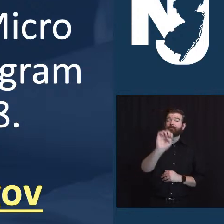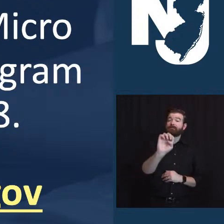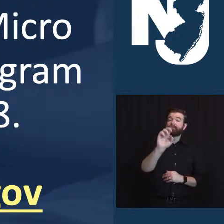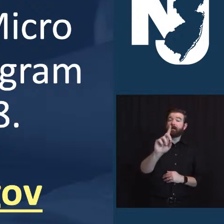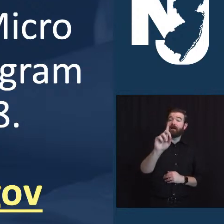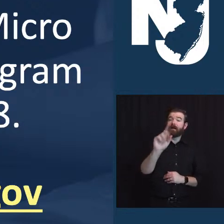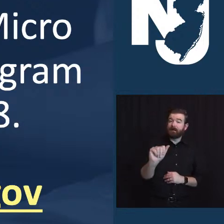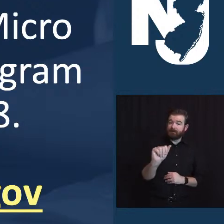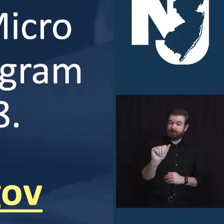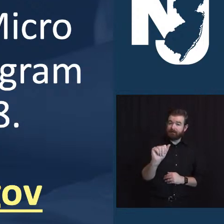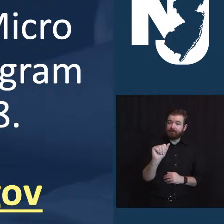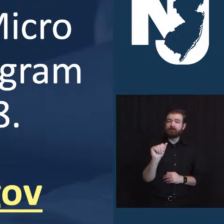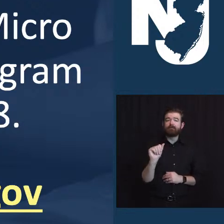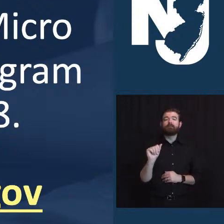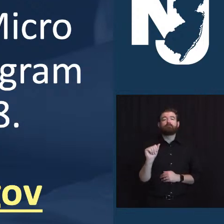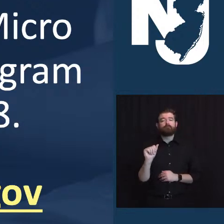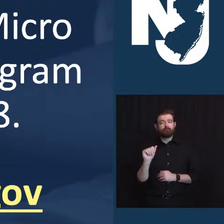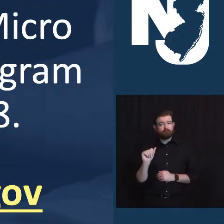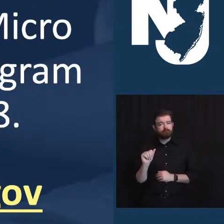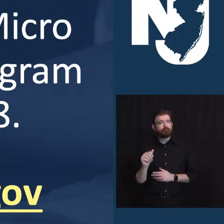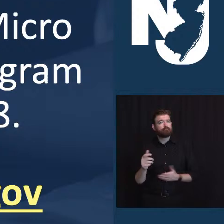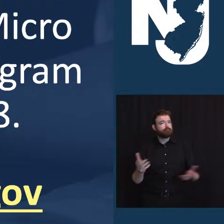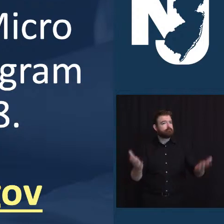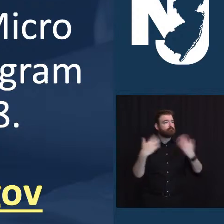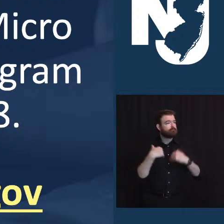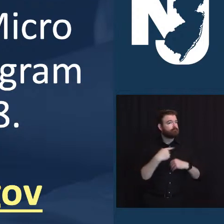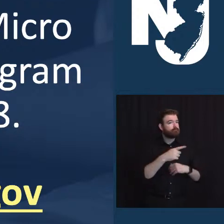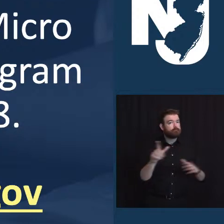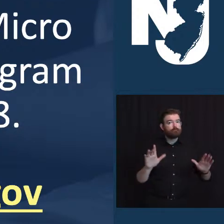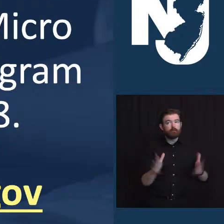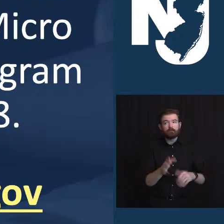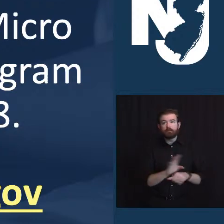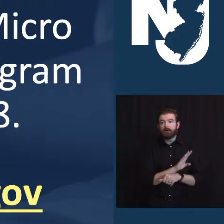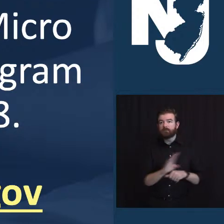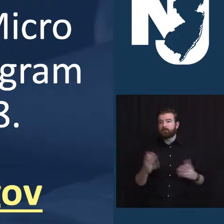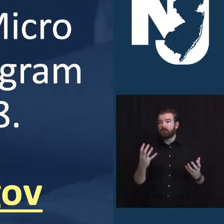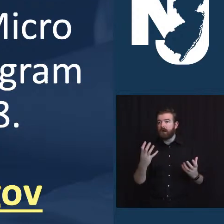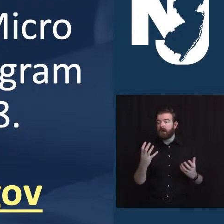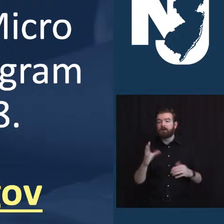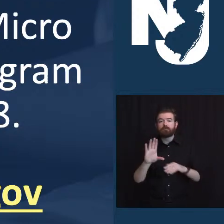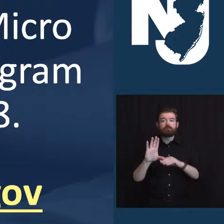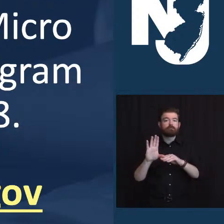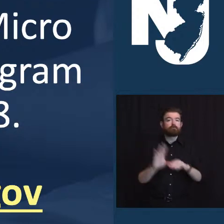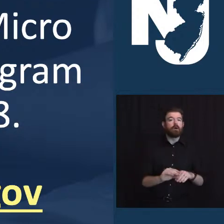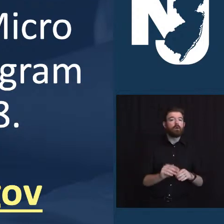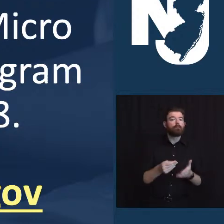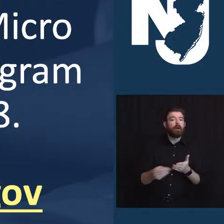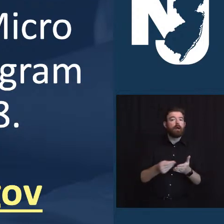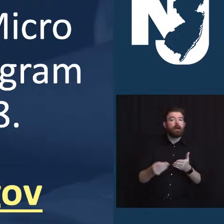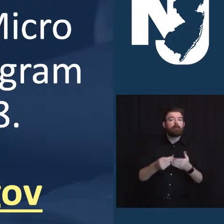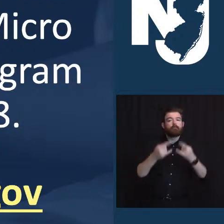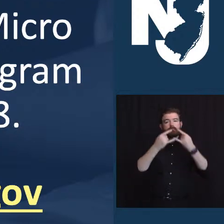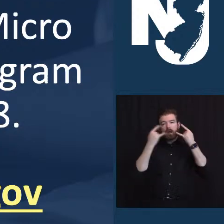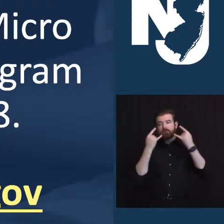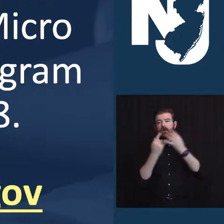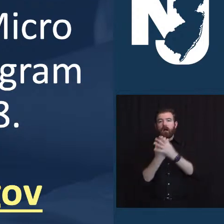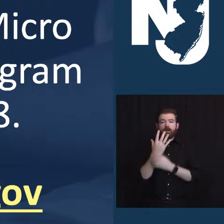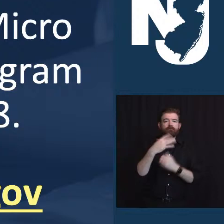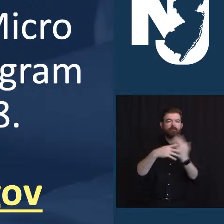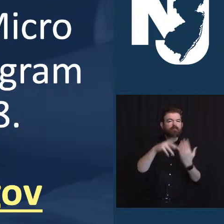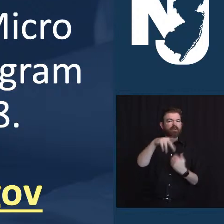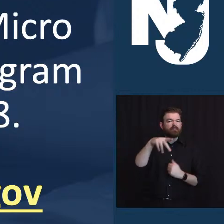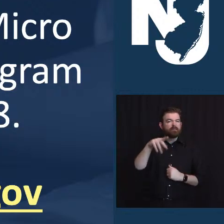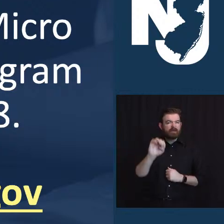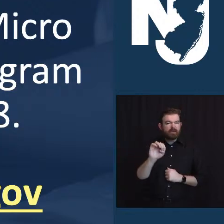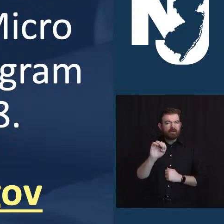for discounts of up to 70% on any PPE they need for their businesses. Even with